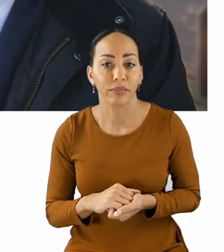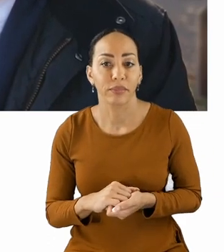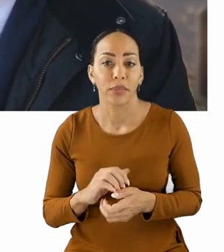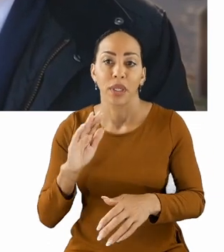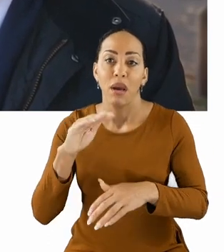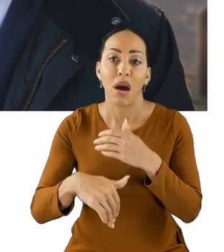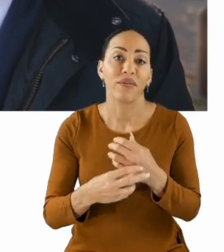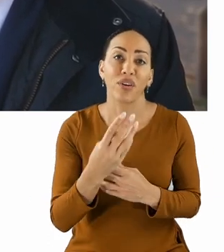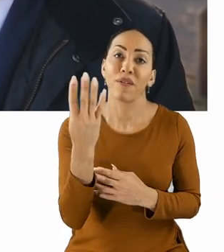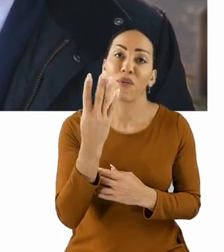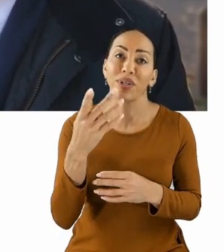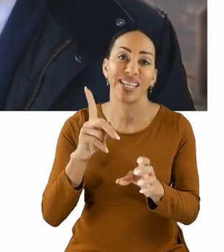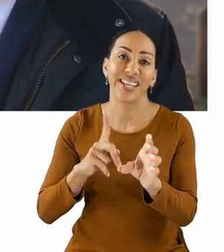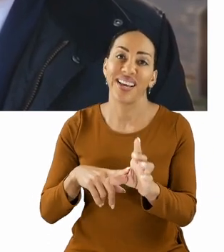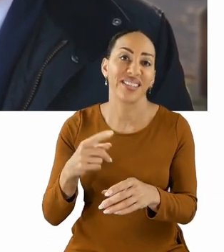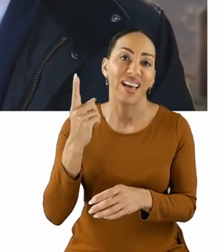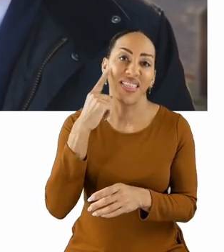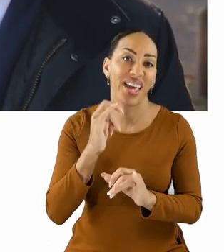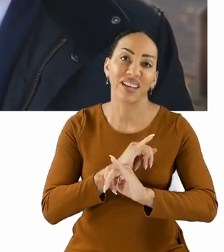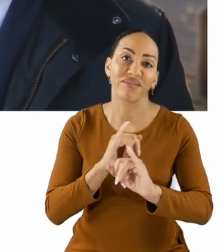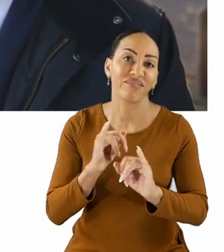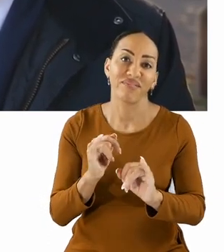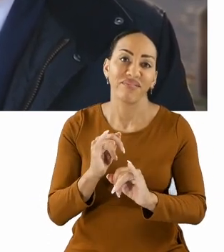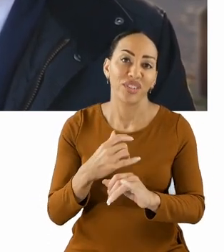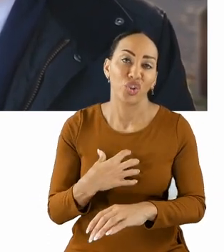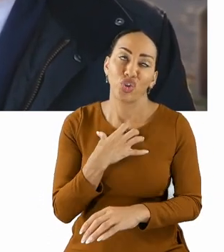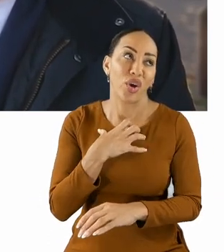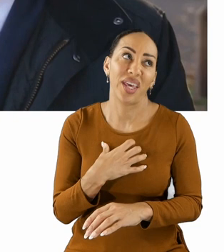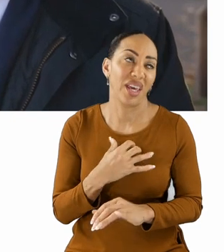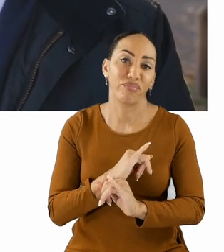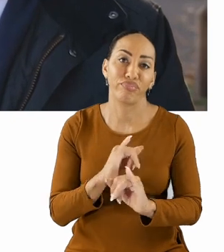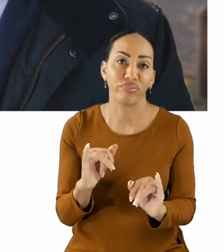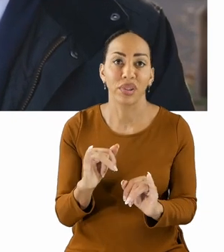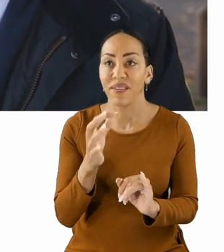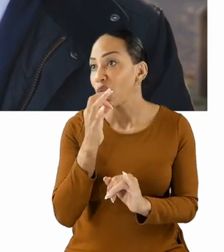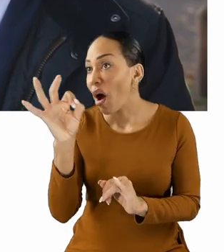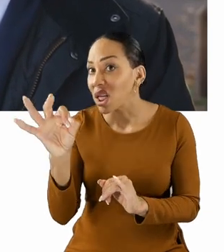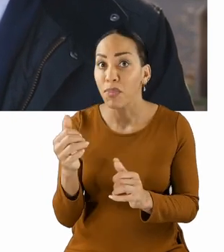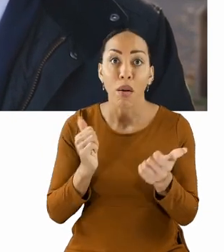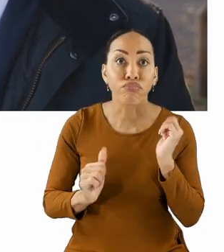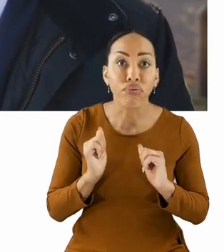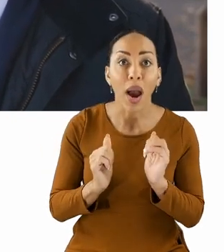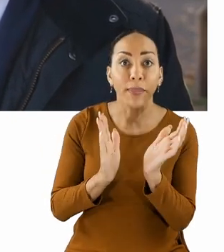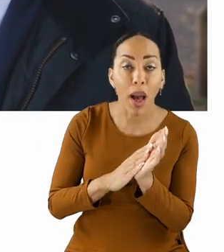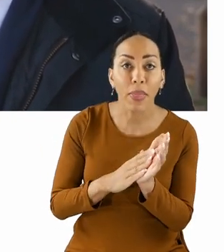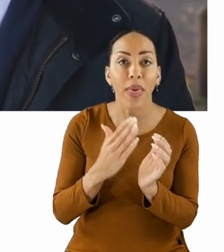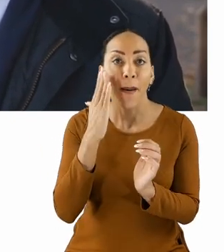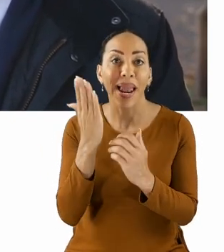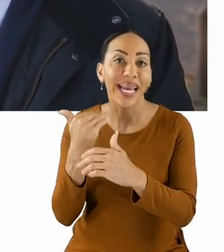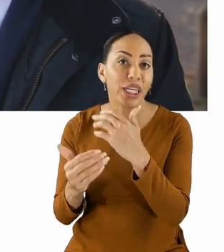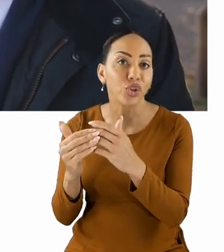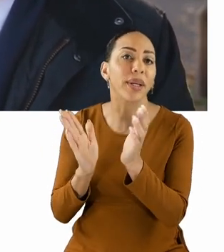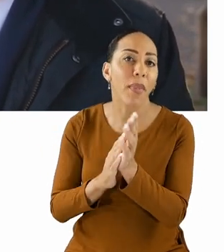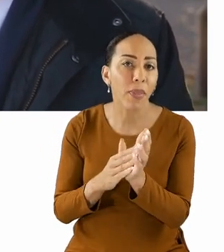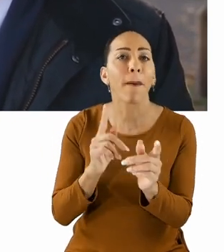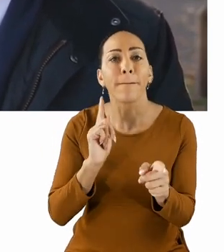think after 14 years, that's a bit shocking, really, because I think if you ask them about Pride Month or Black History Month, they'd